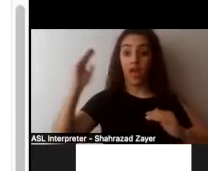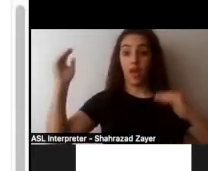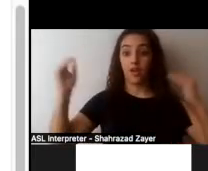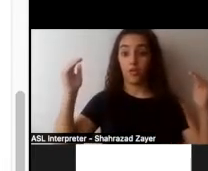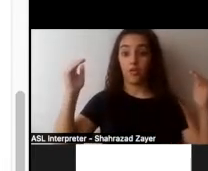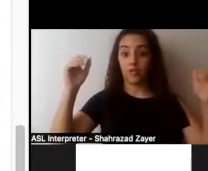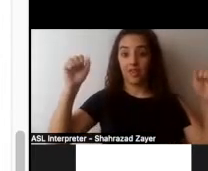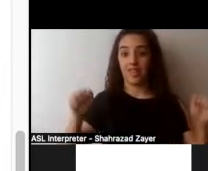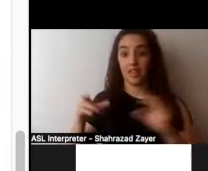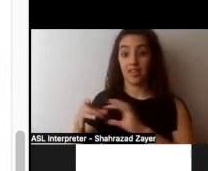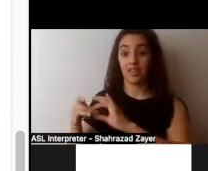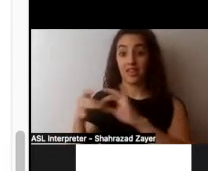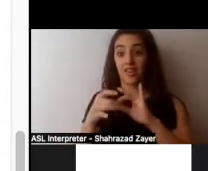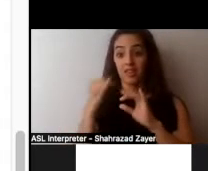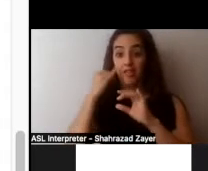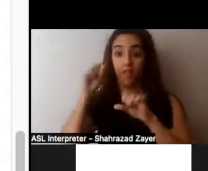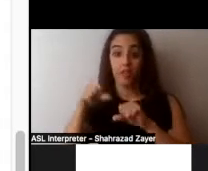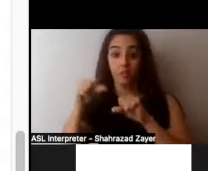Jim mentioned,